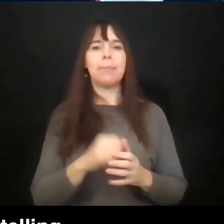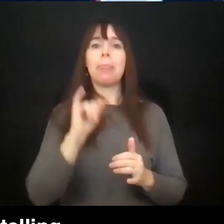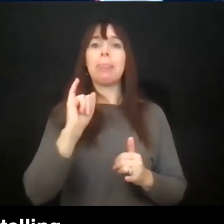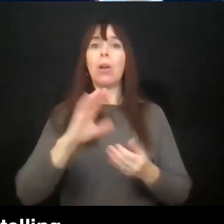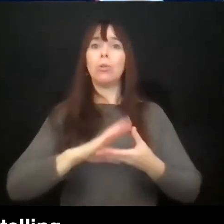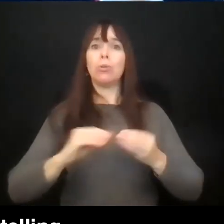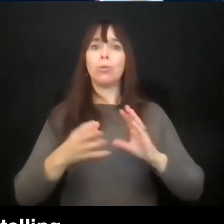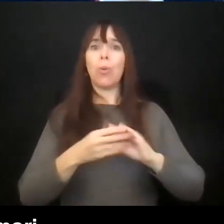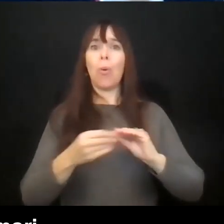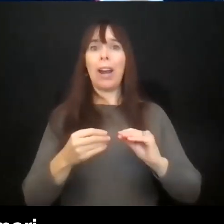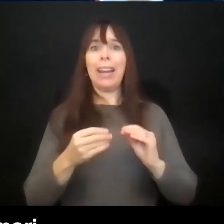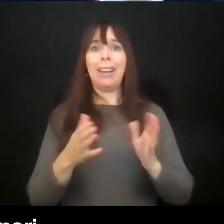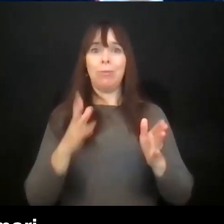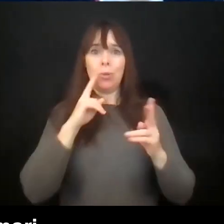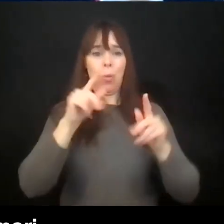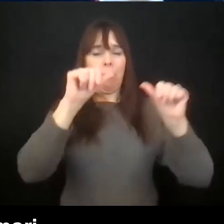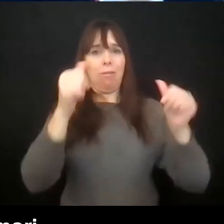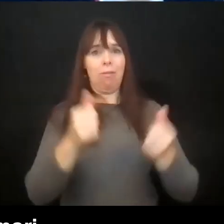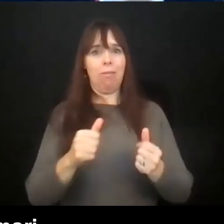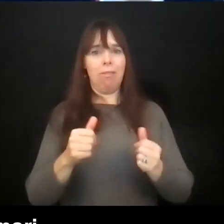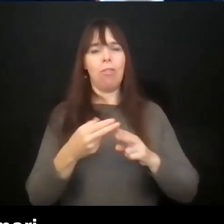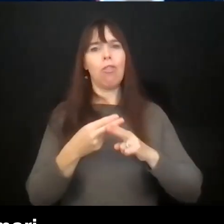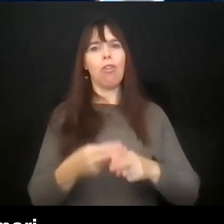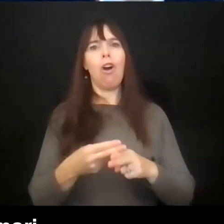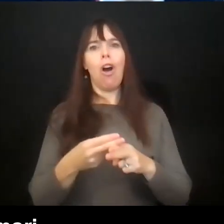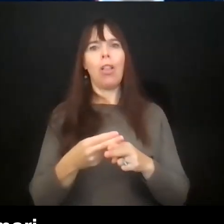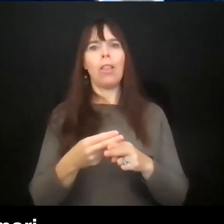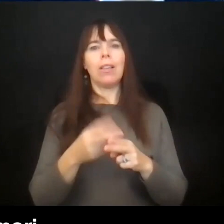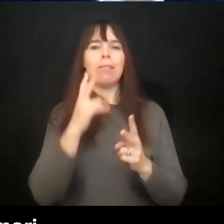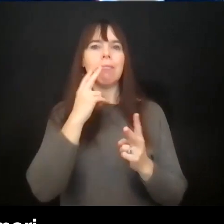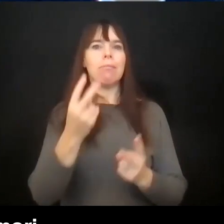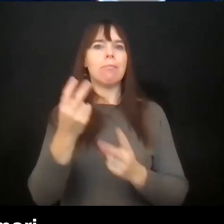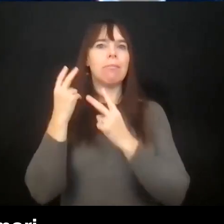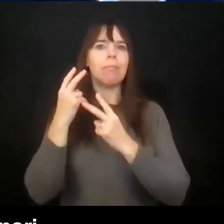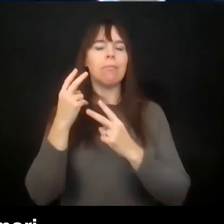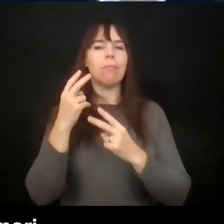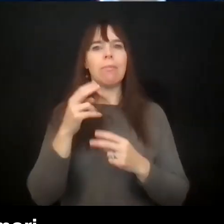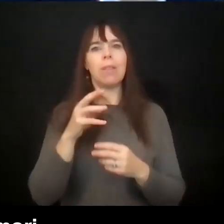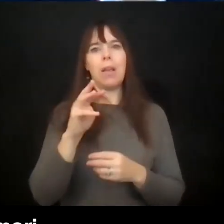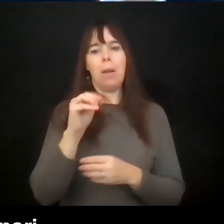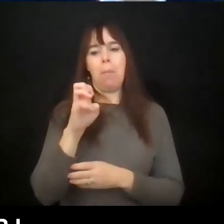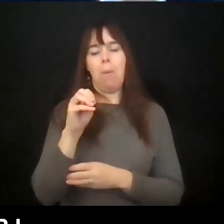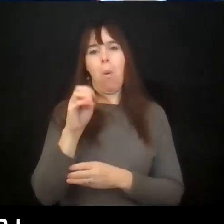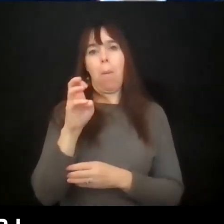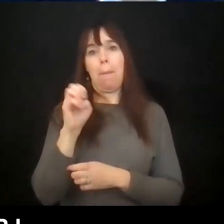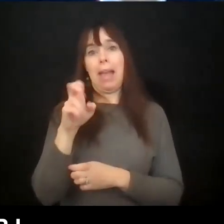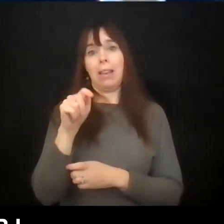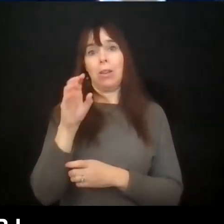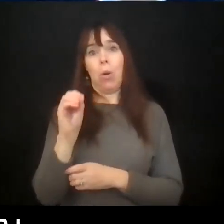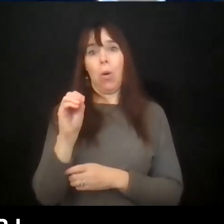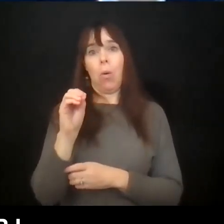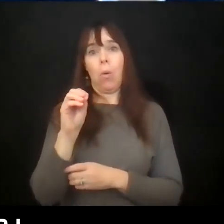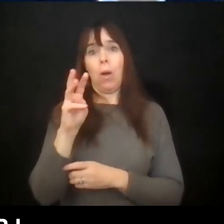is telling. It's called a memento mori,